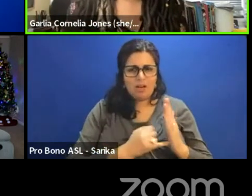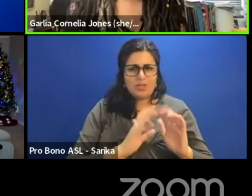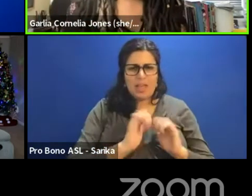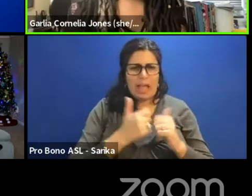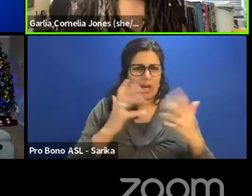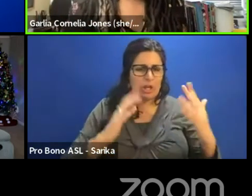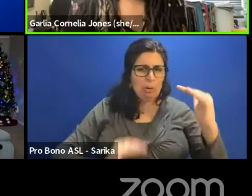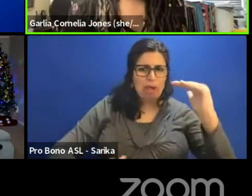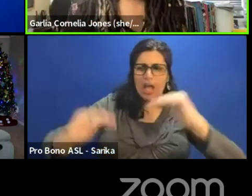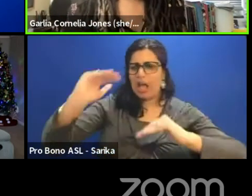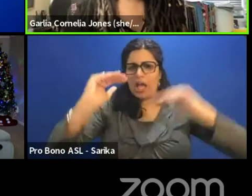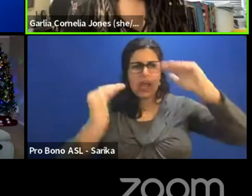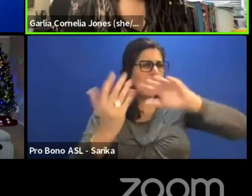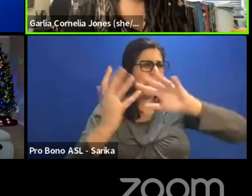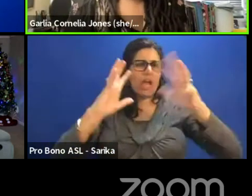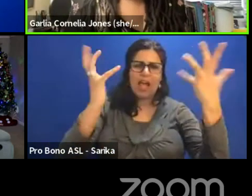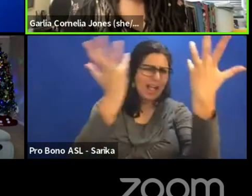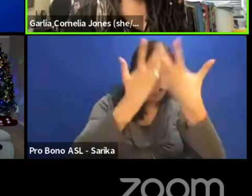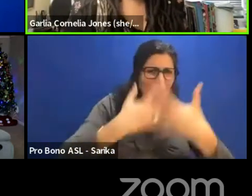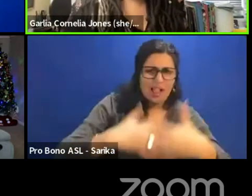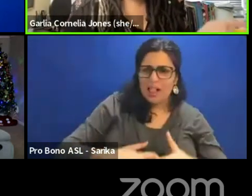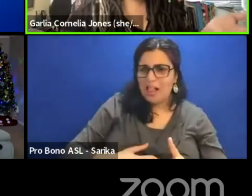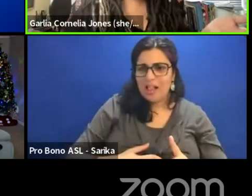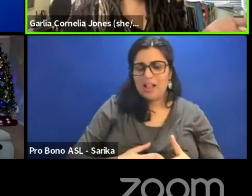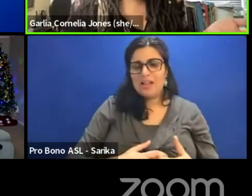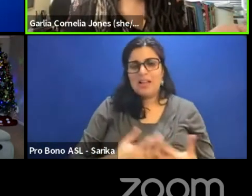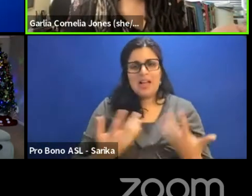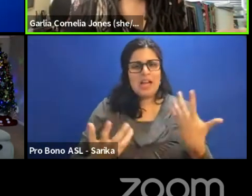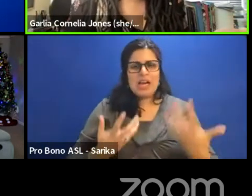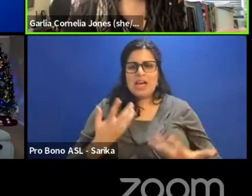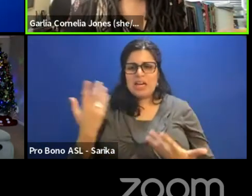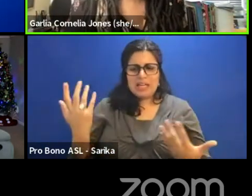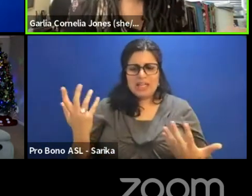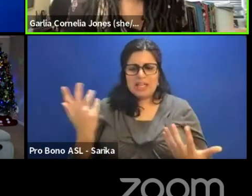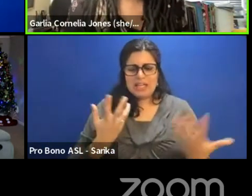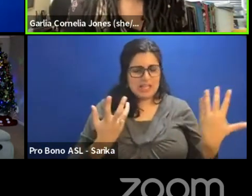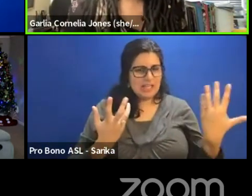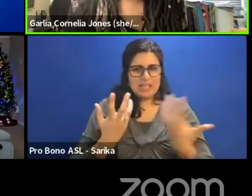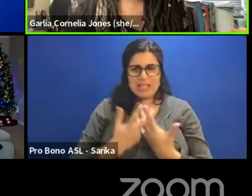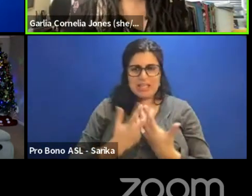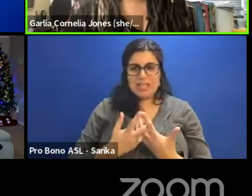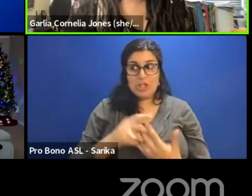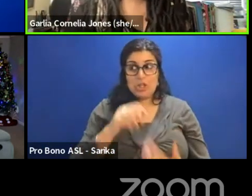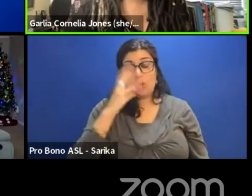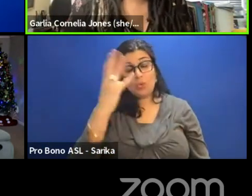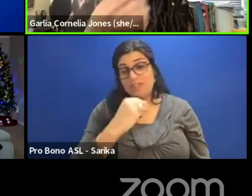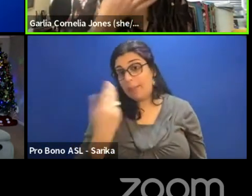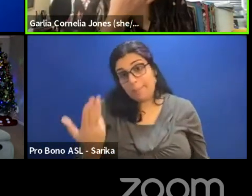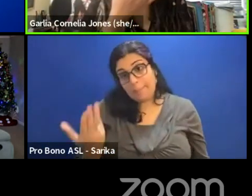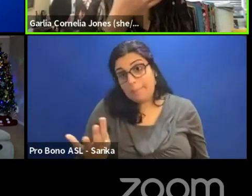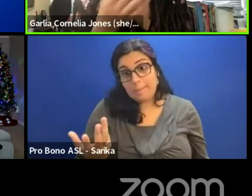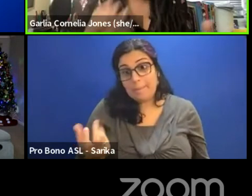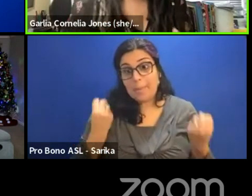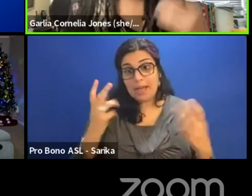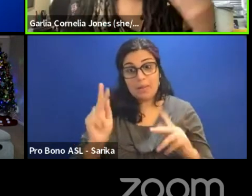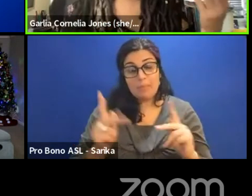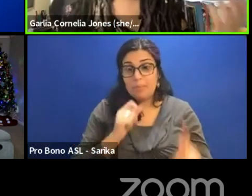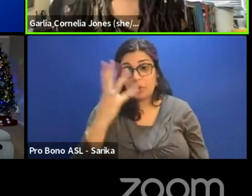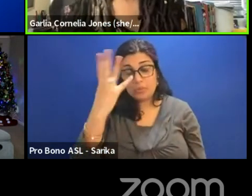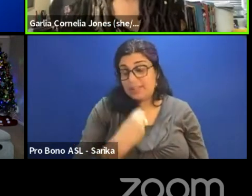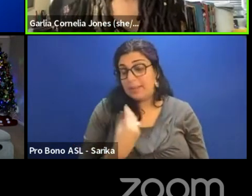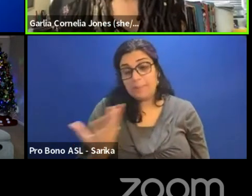you figuring out how to do both? You don't sleep, right? So many people don't